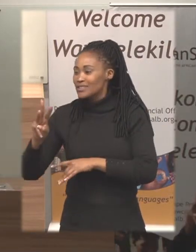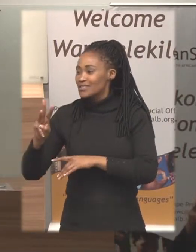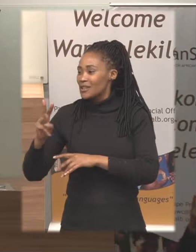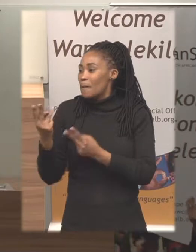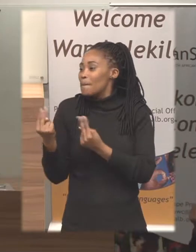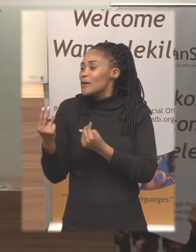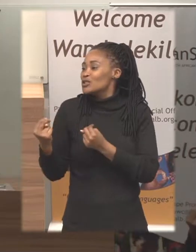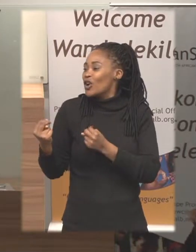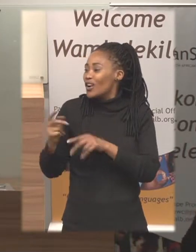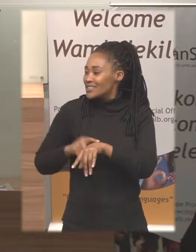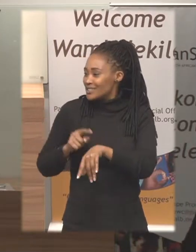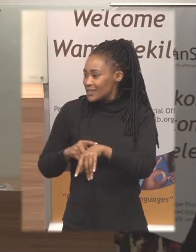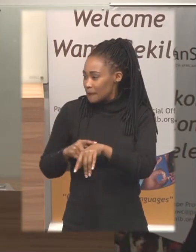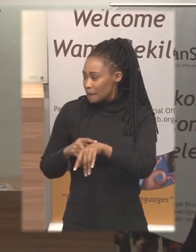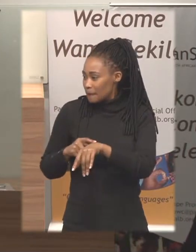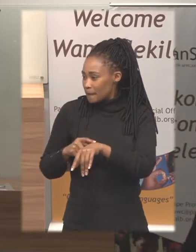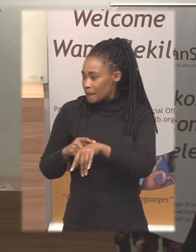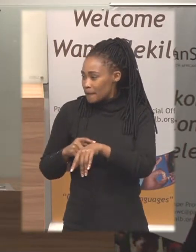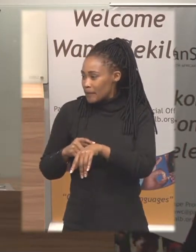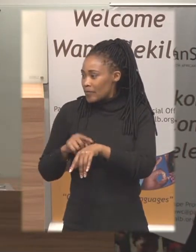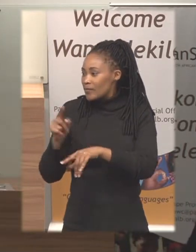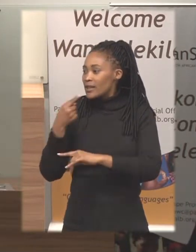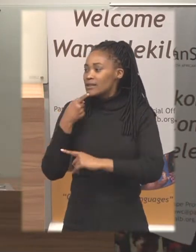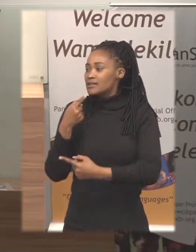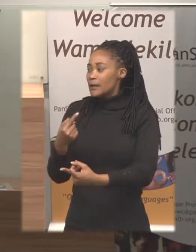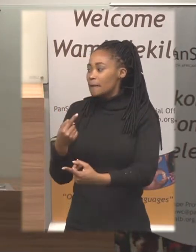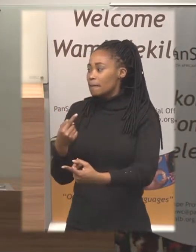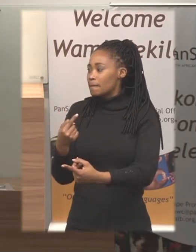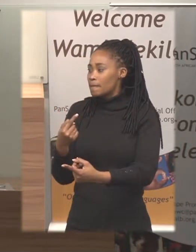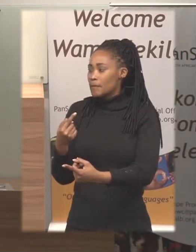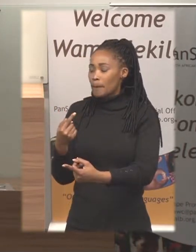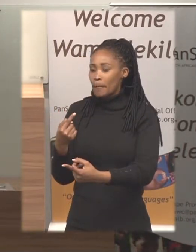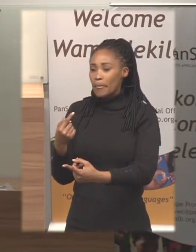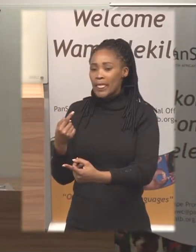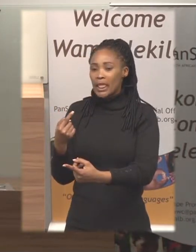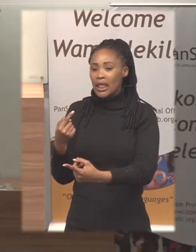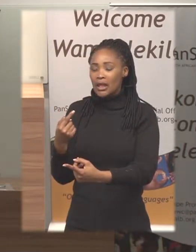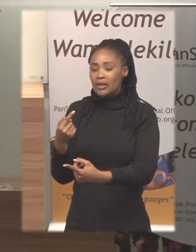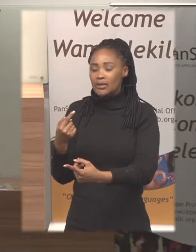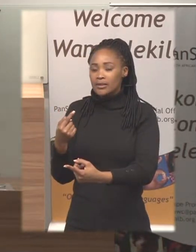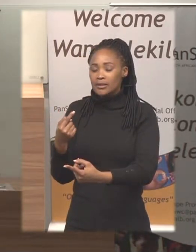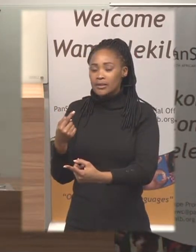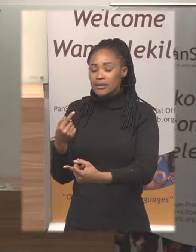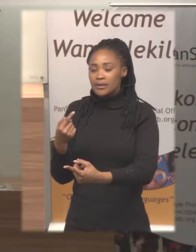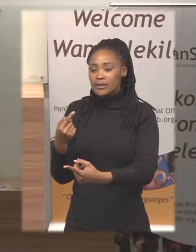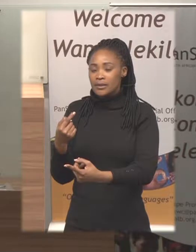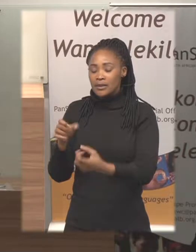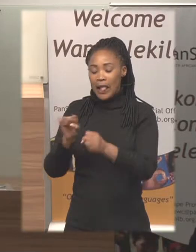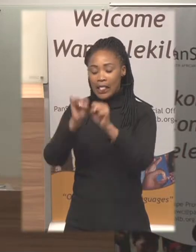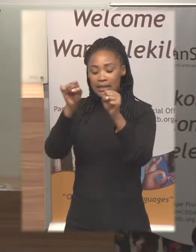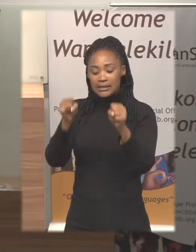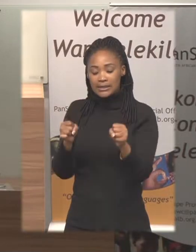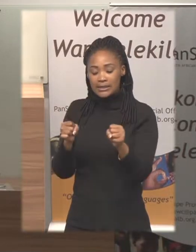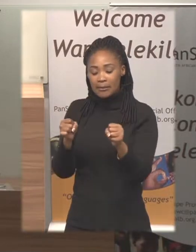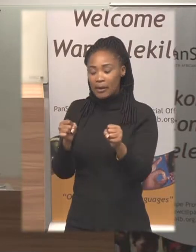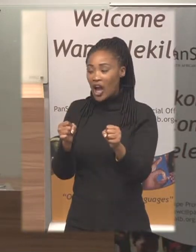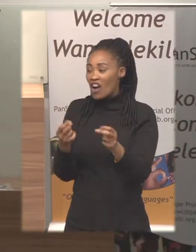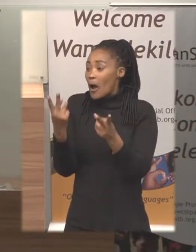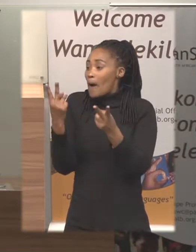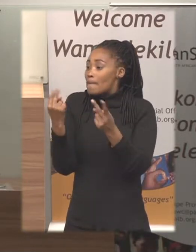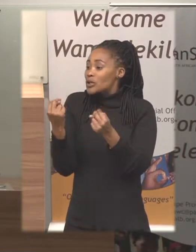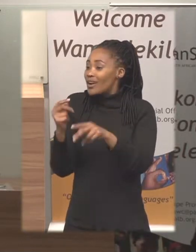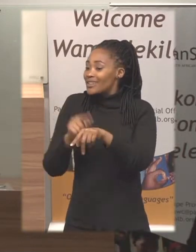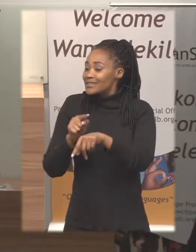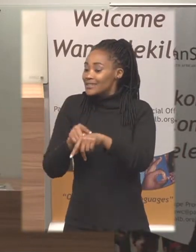of Western Modernity, he argues that the system of modernity itself